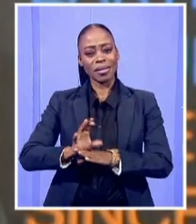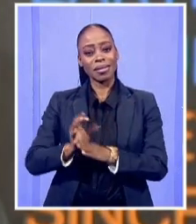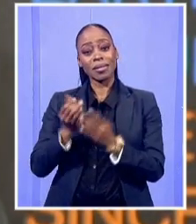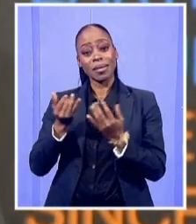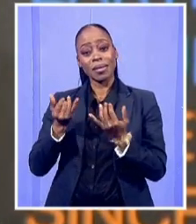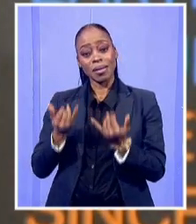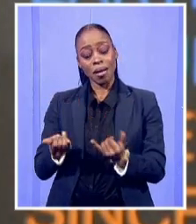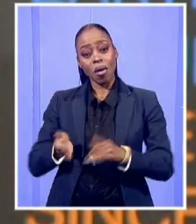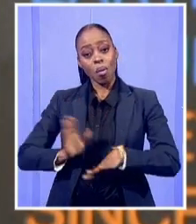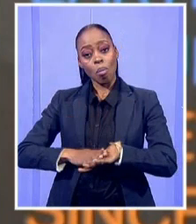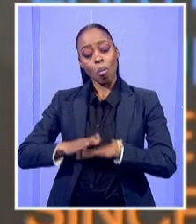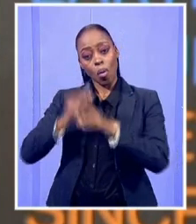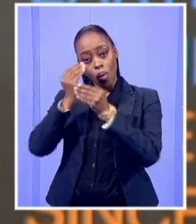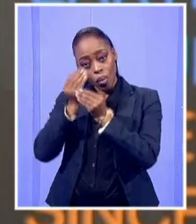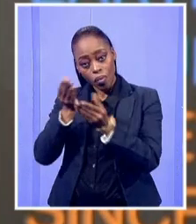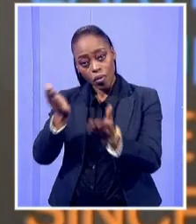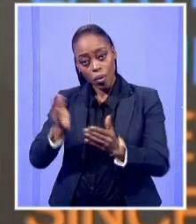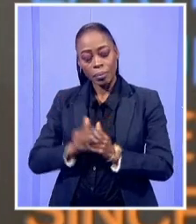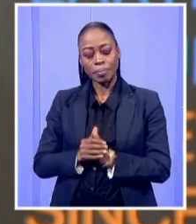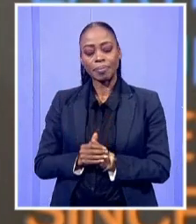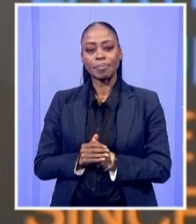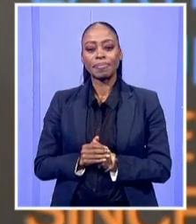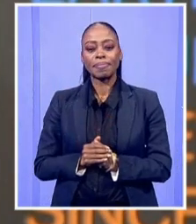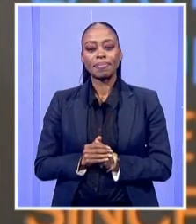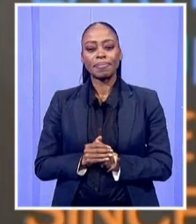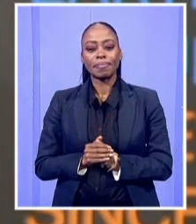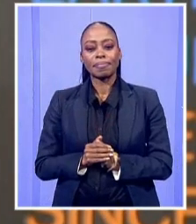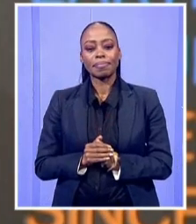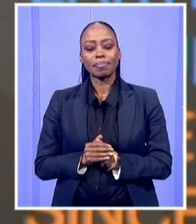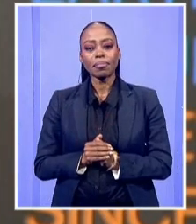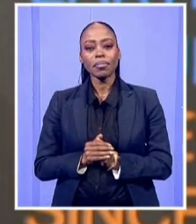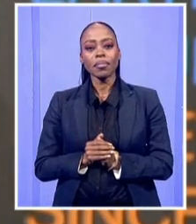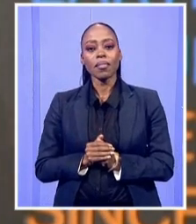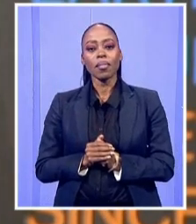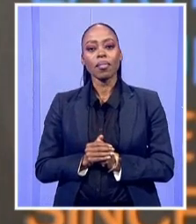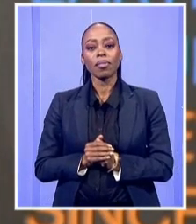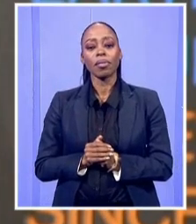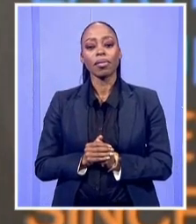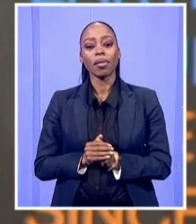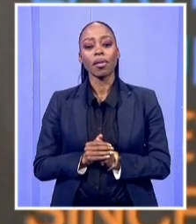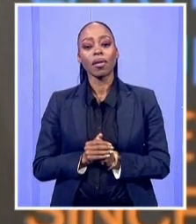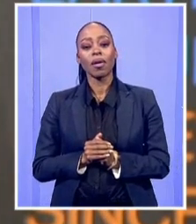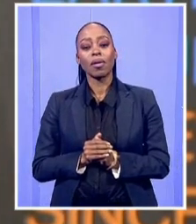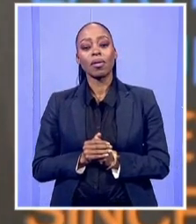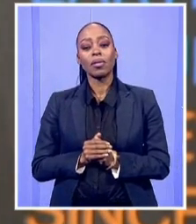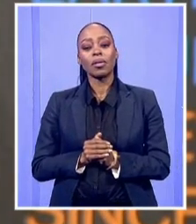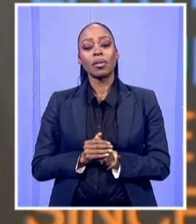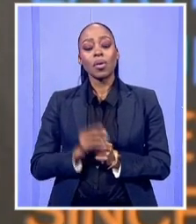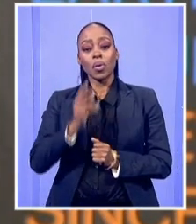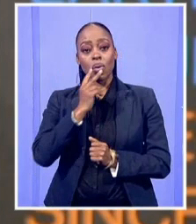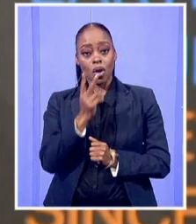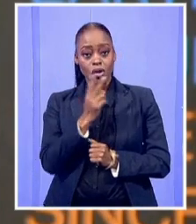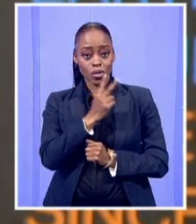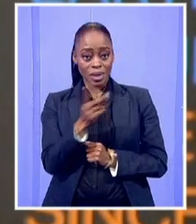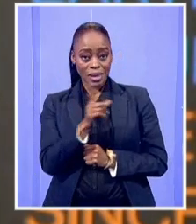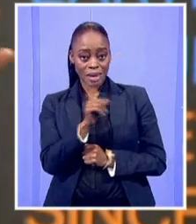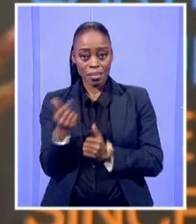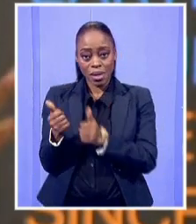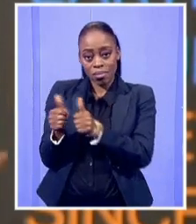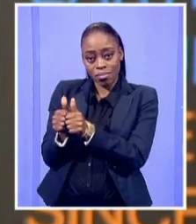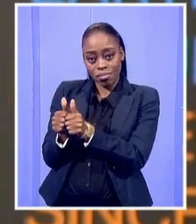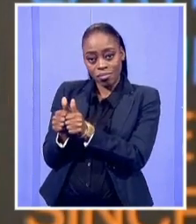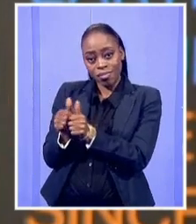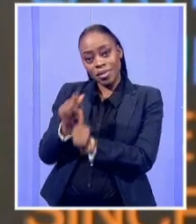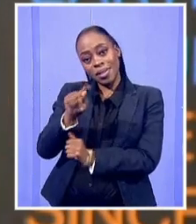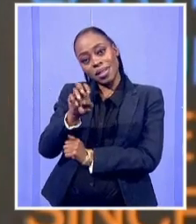further, Mr. Reinhardt and Mr. Dlamini, and say we would like to see Sandvik partnering with a TVET college